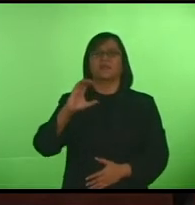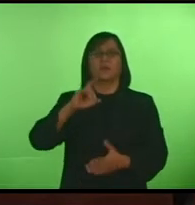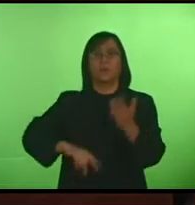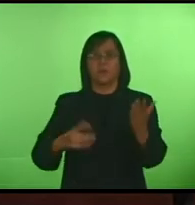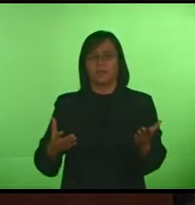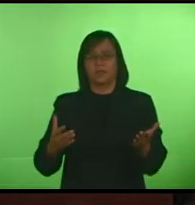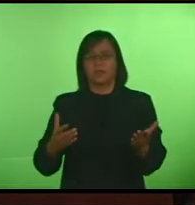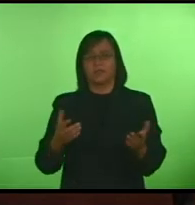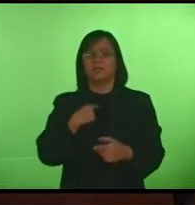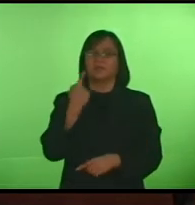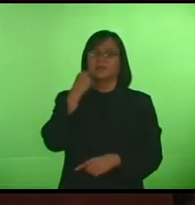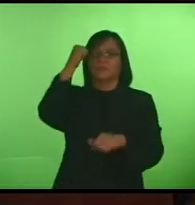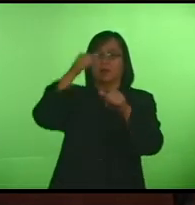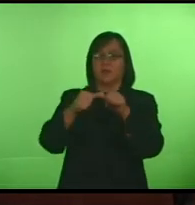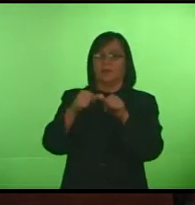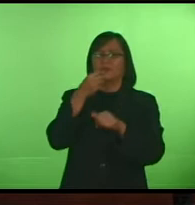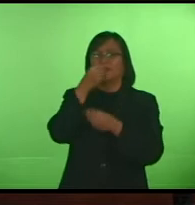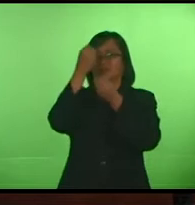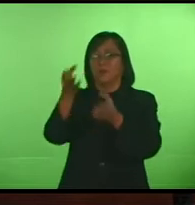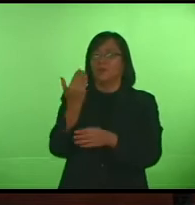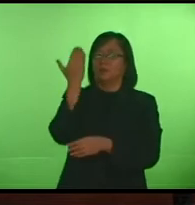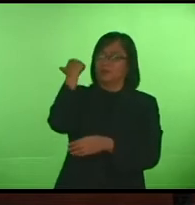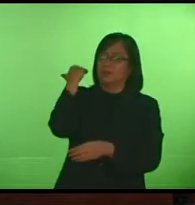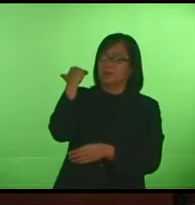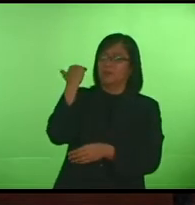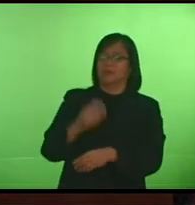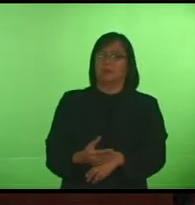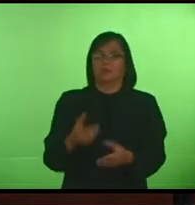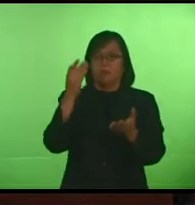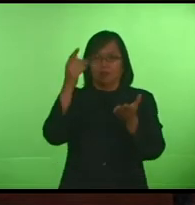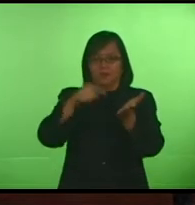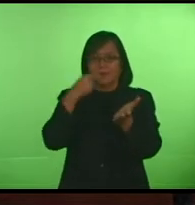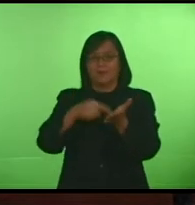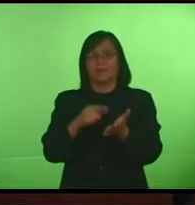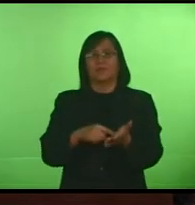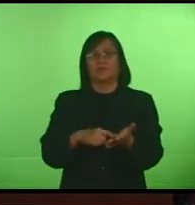told you before that some questions have more than one question.